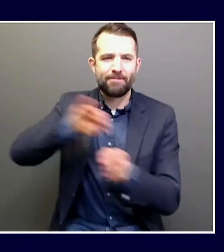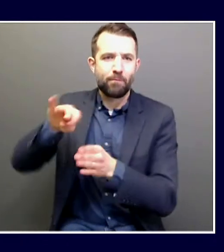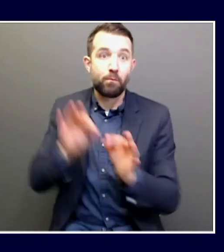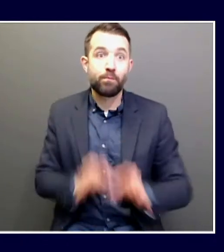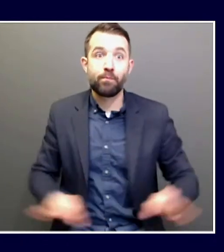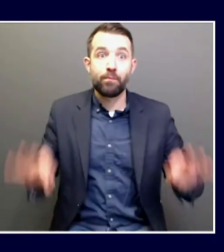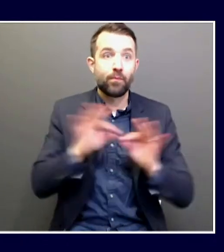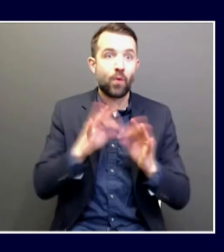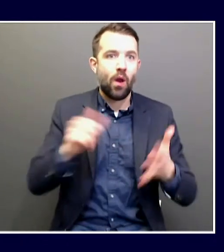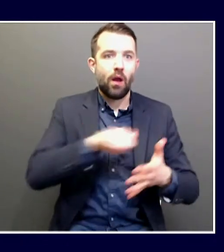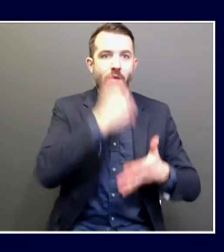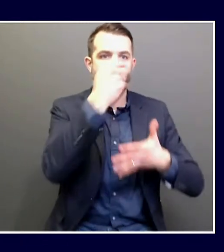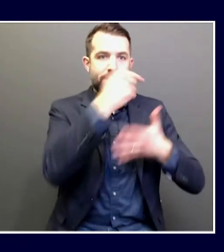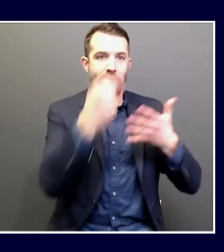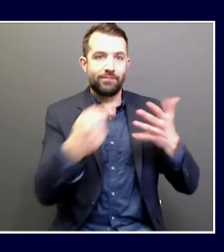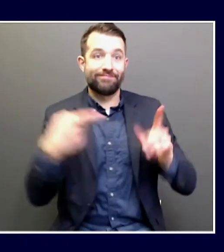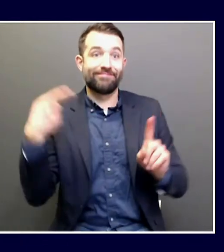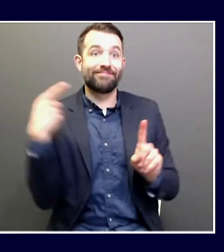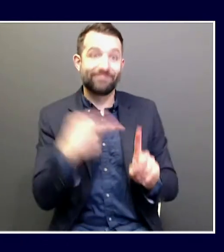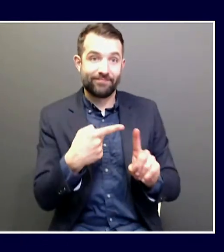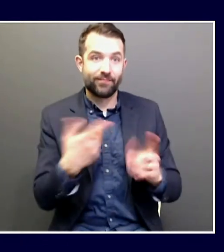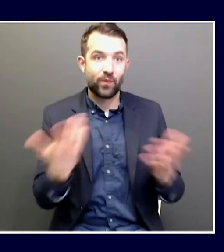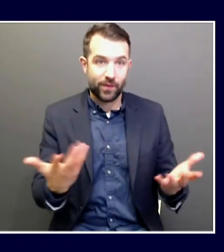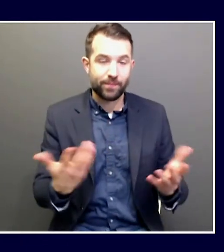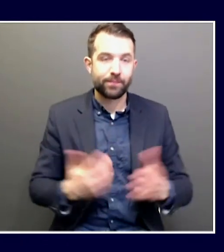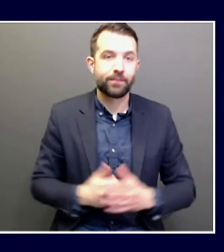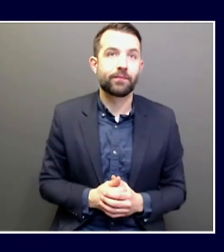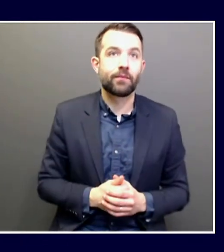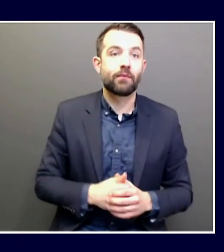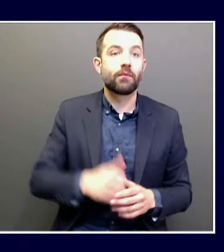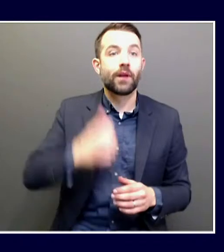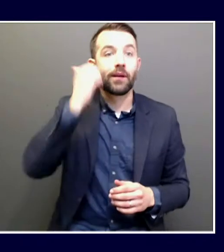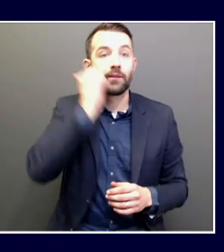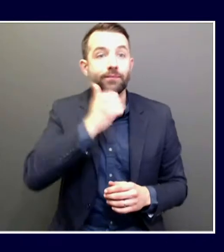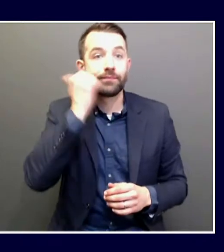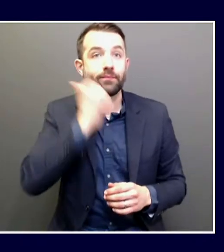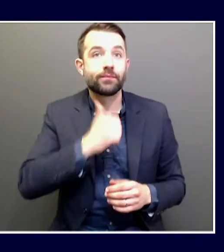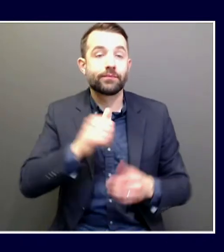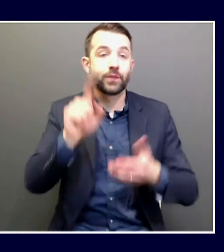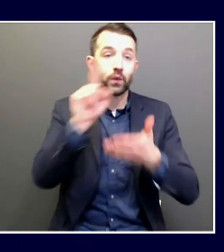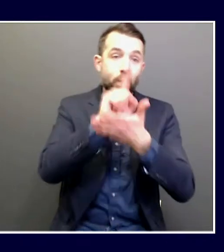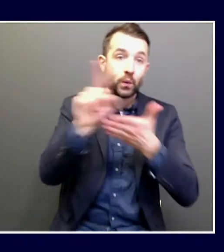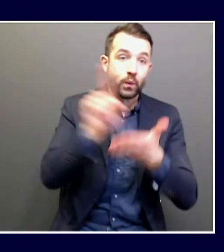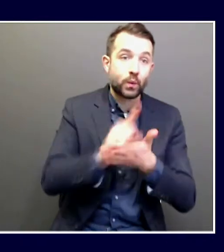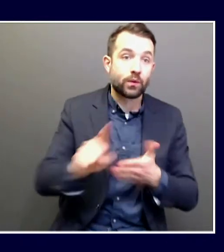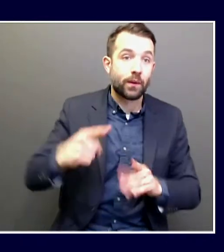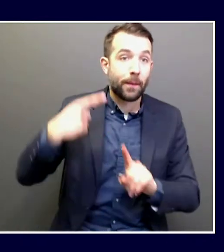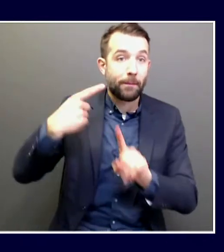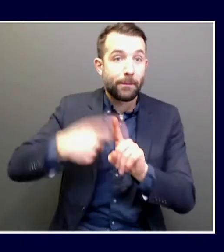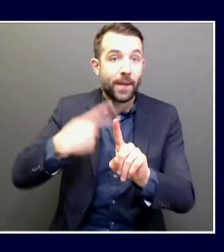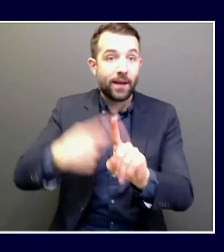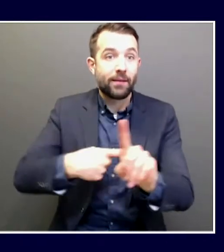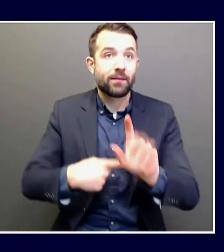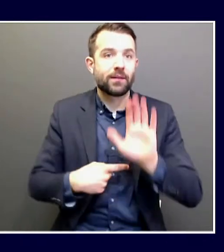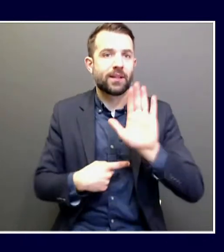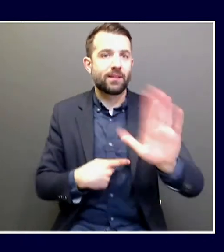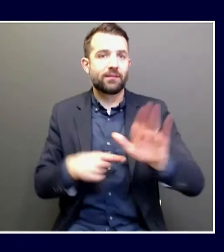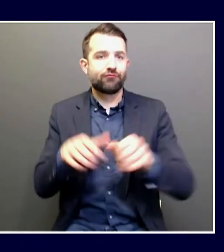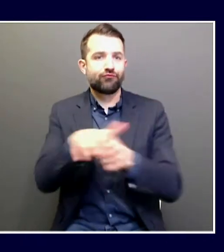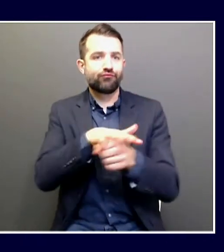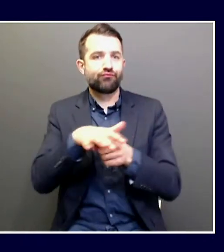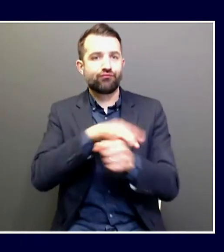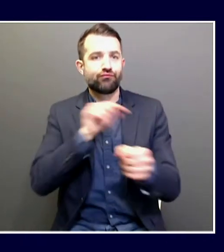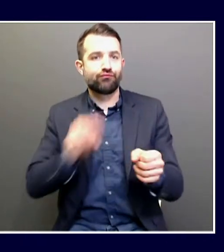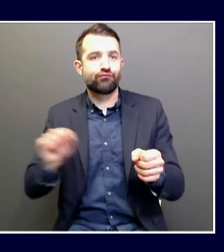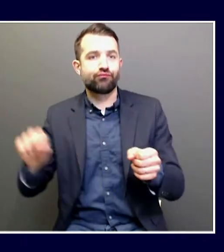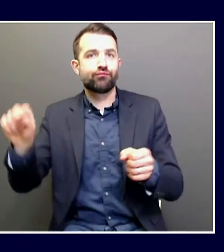or week-to-week basis in your community, in your county, and in our state? Well, one metric that I've talked a lot about